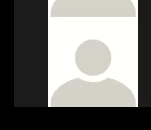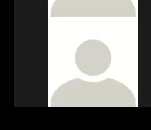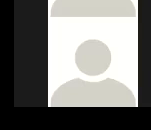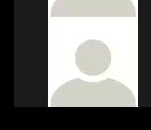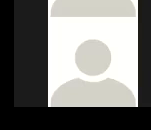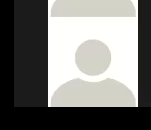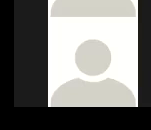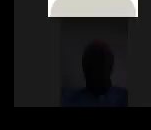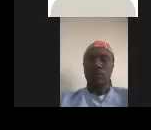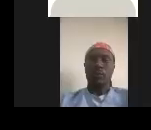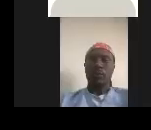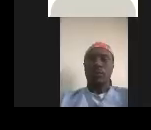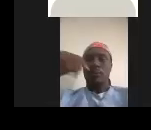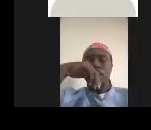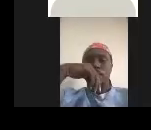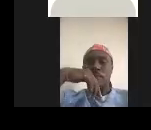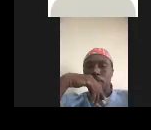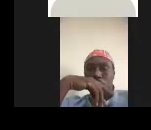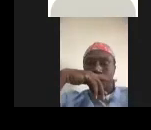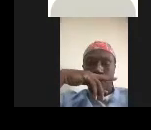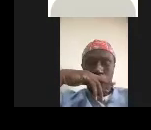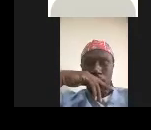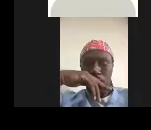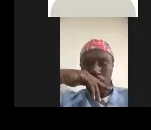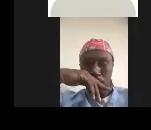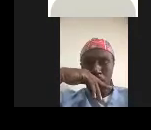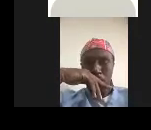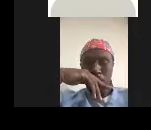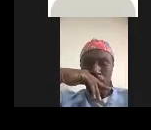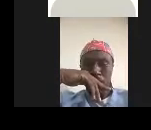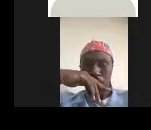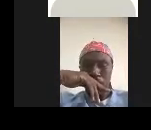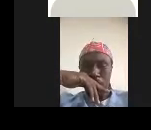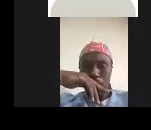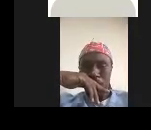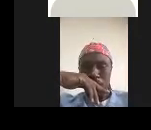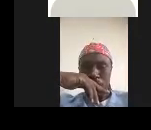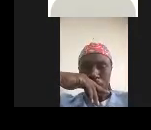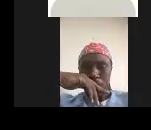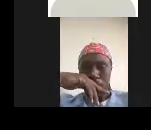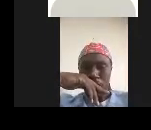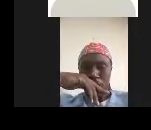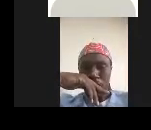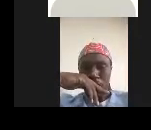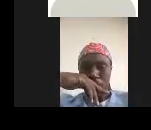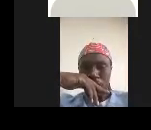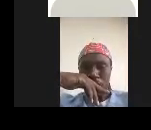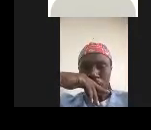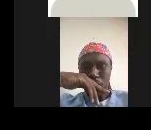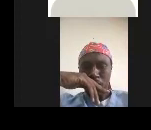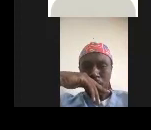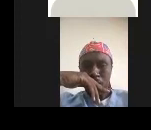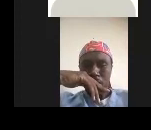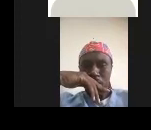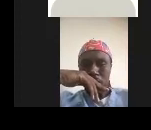and practices in Peru and Ghana. In February 2020, for a 3-year term, Dr.